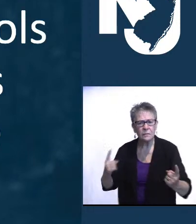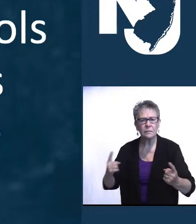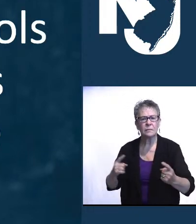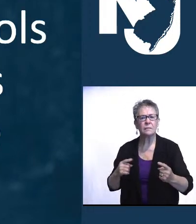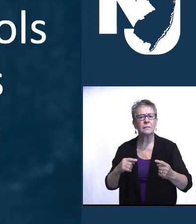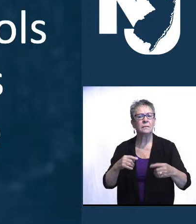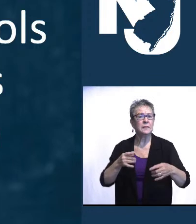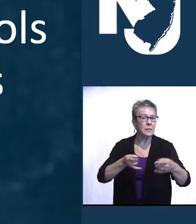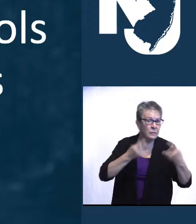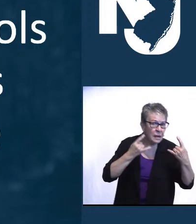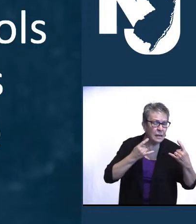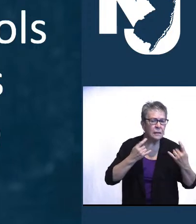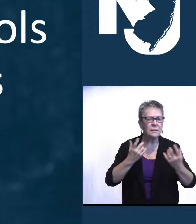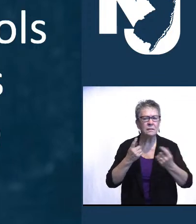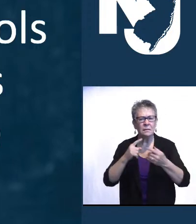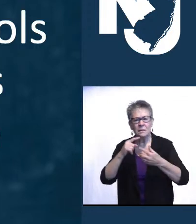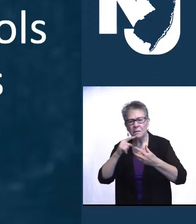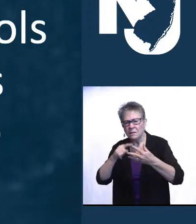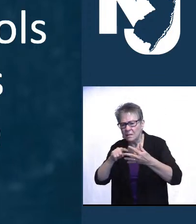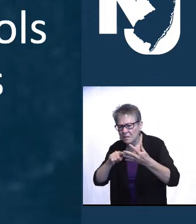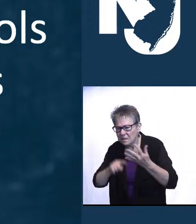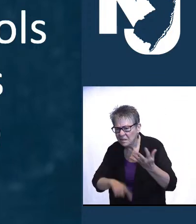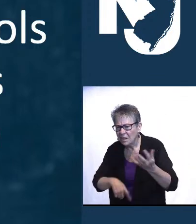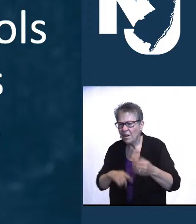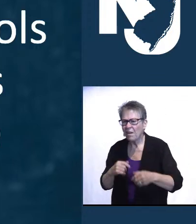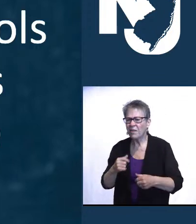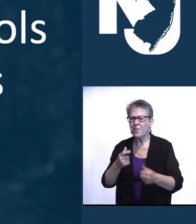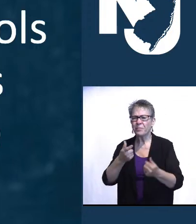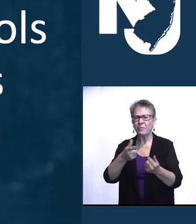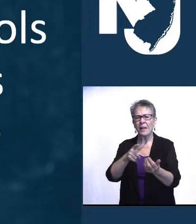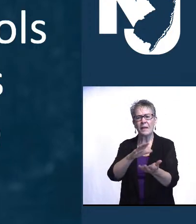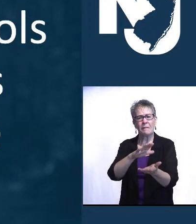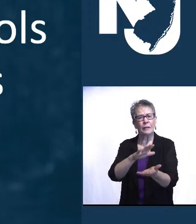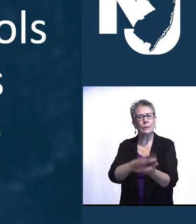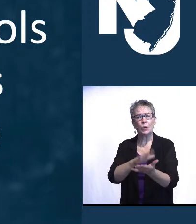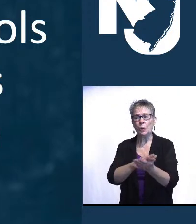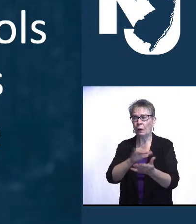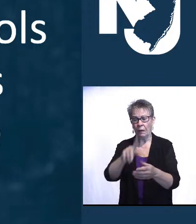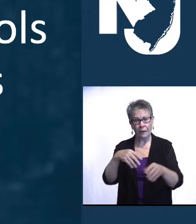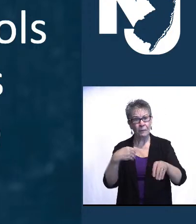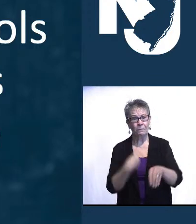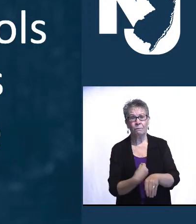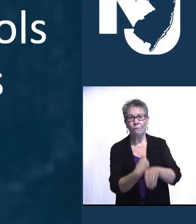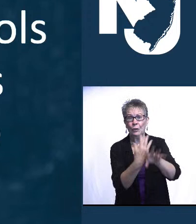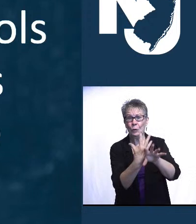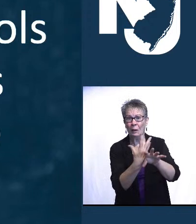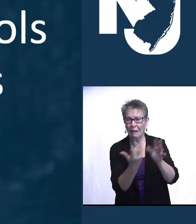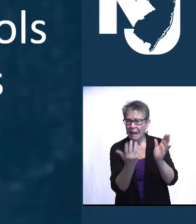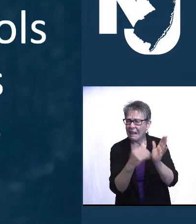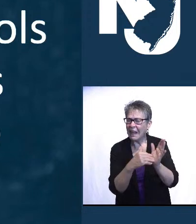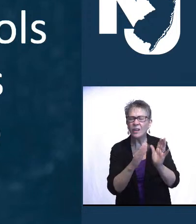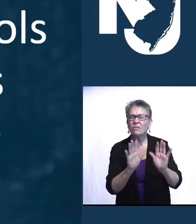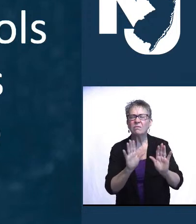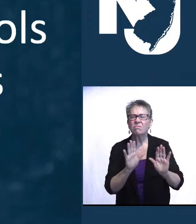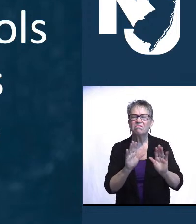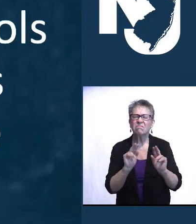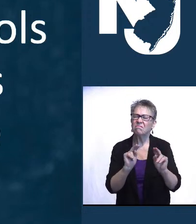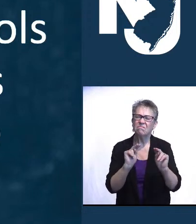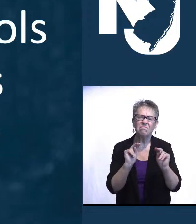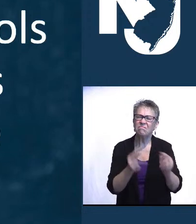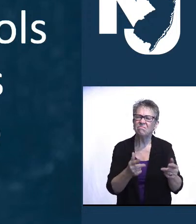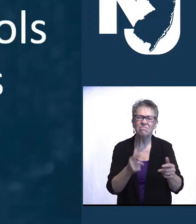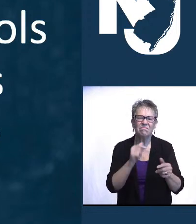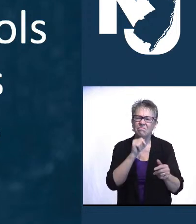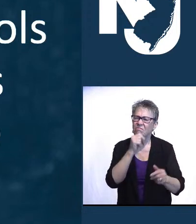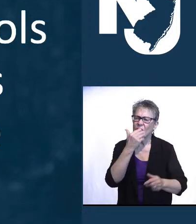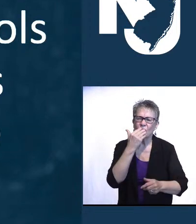meet the moment, not to undershoot it, putting lives at risk, or to overshooting it, only adding to mental health and stress that we